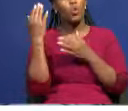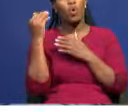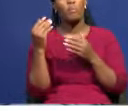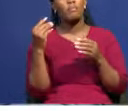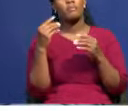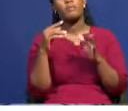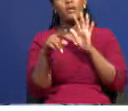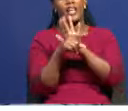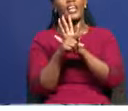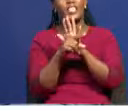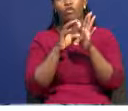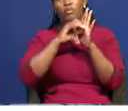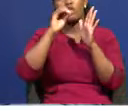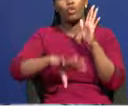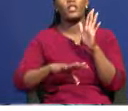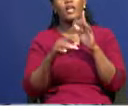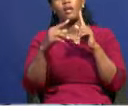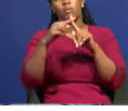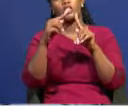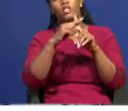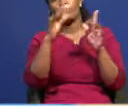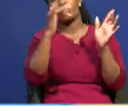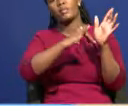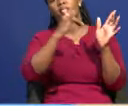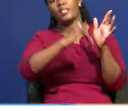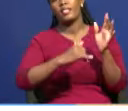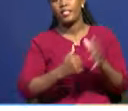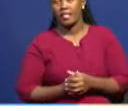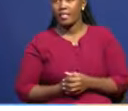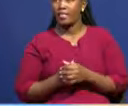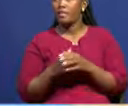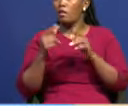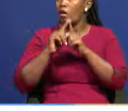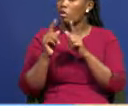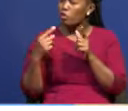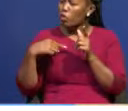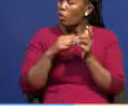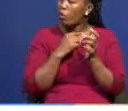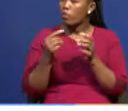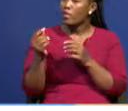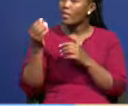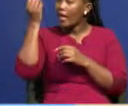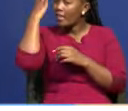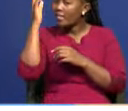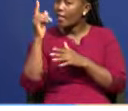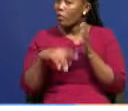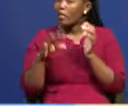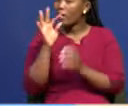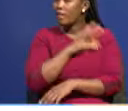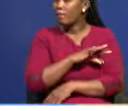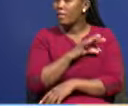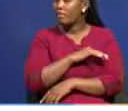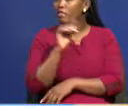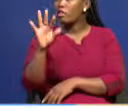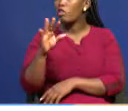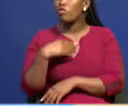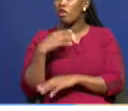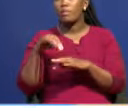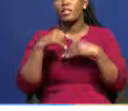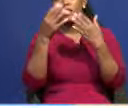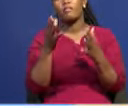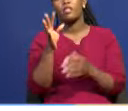for the positive ones we hope those will be retained. Mm-hmm. Yep. We'll be coming to you, so you explain to us what are those benefits that you have been able to be accorded that will be